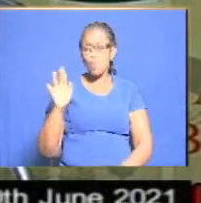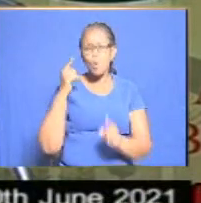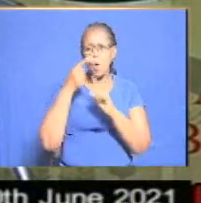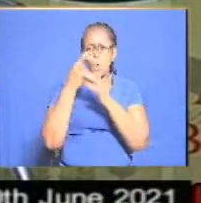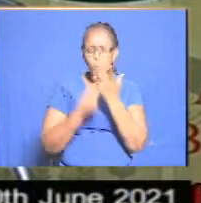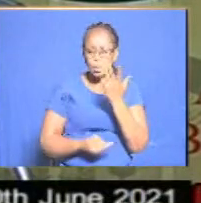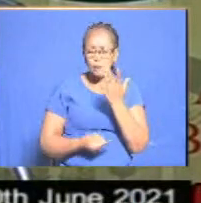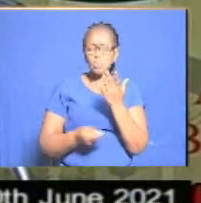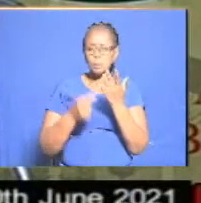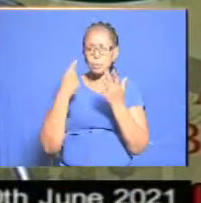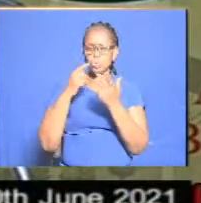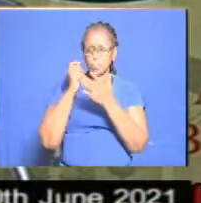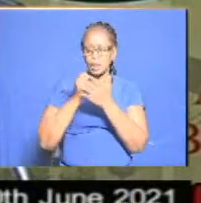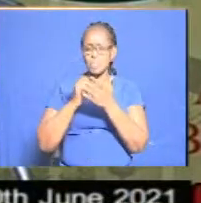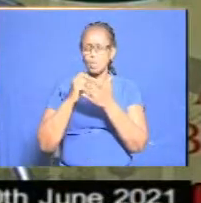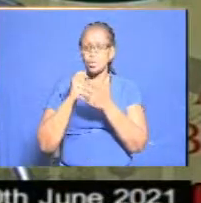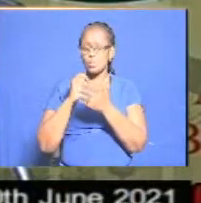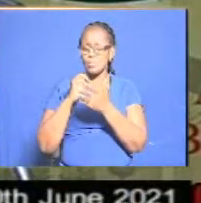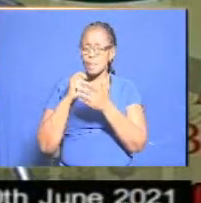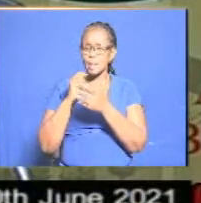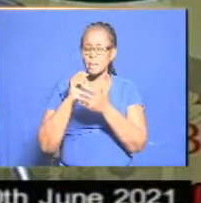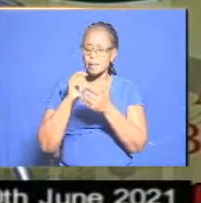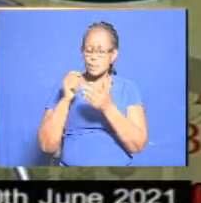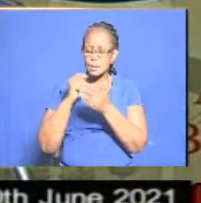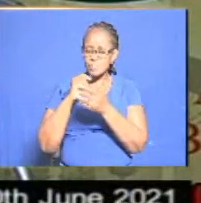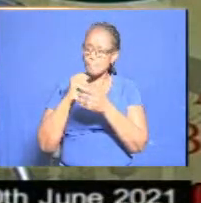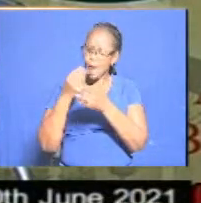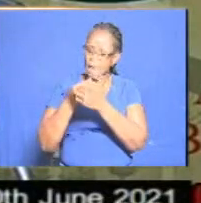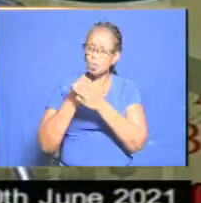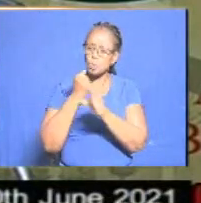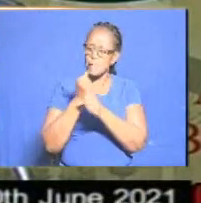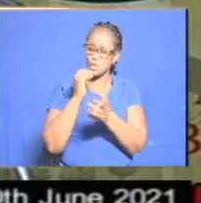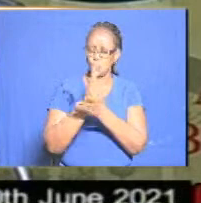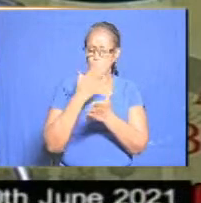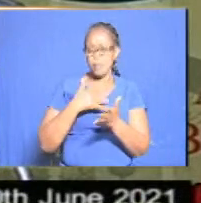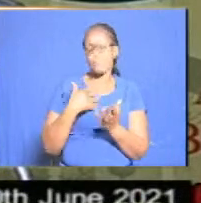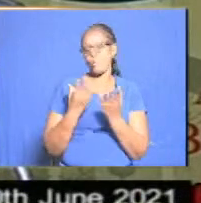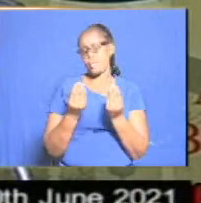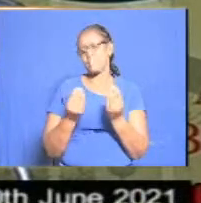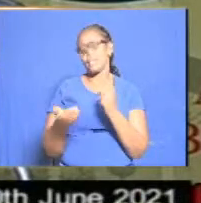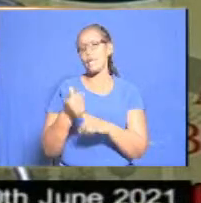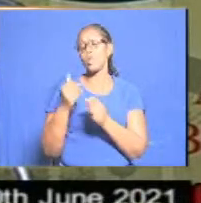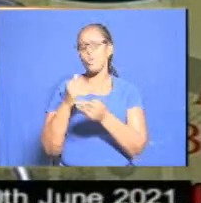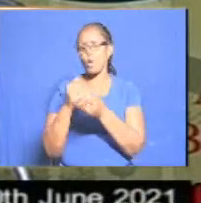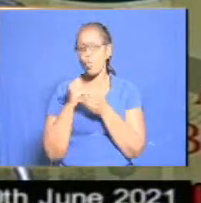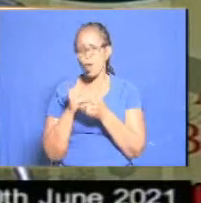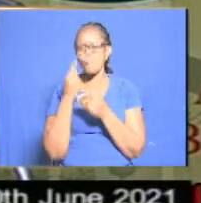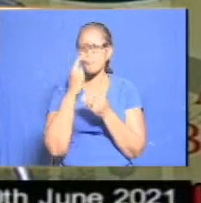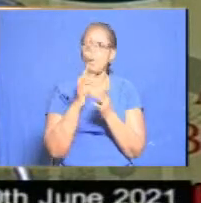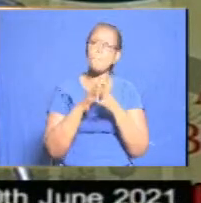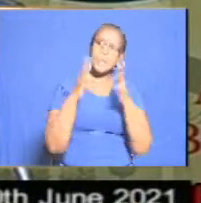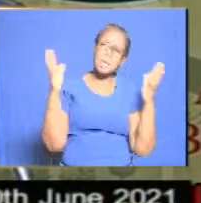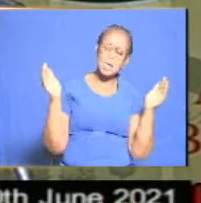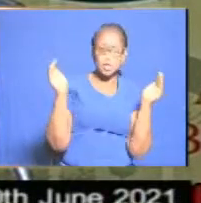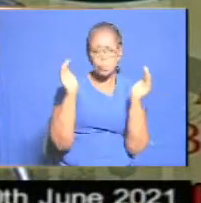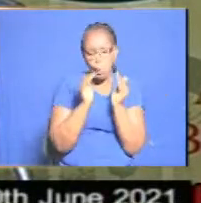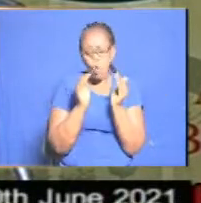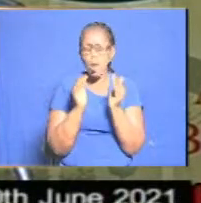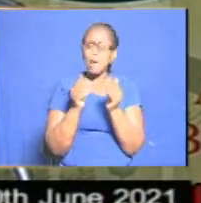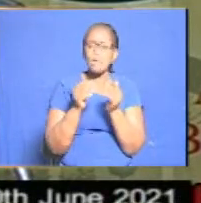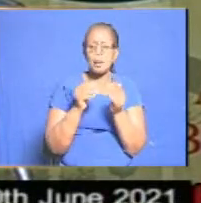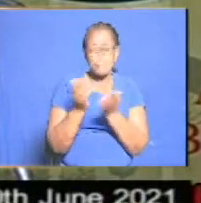guarantee scheme to enhance access to affordable credit by micro, small, and medium enterprises in the manufacturing